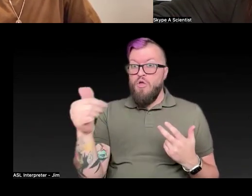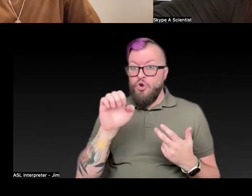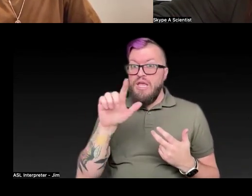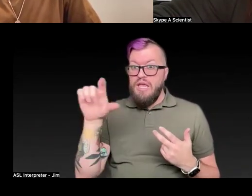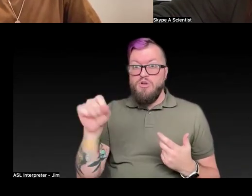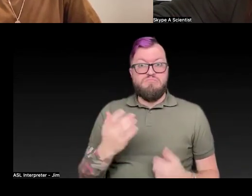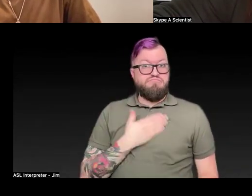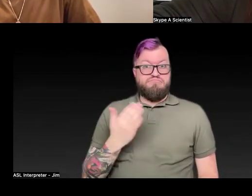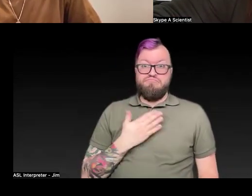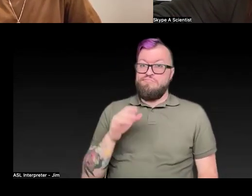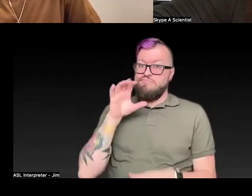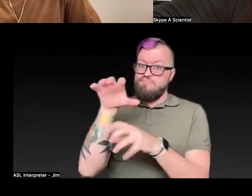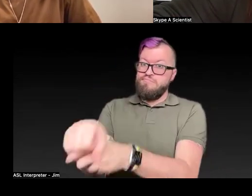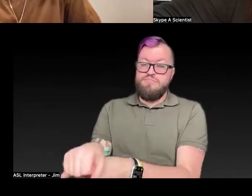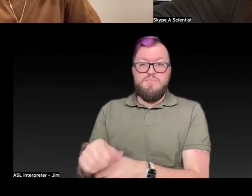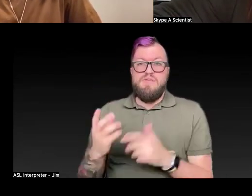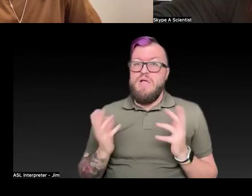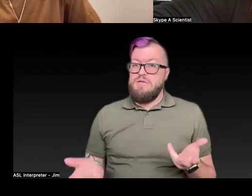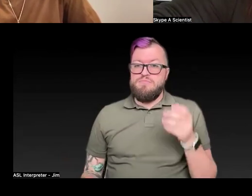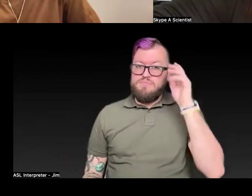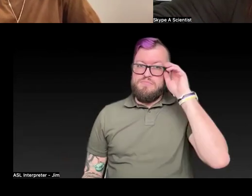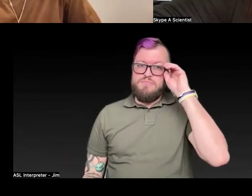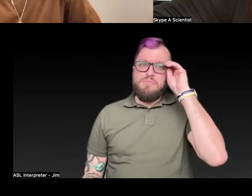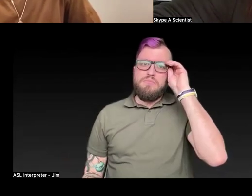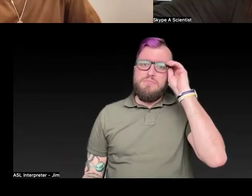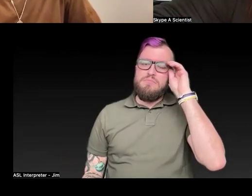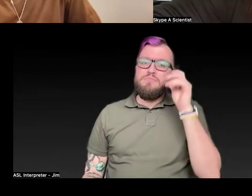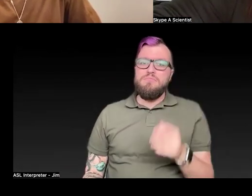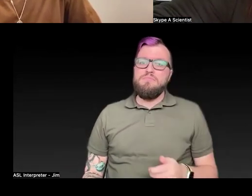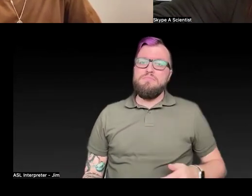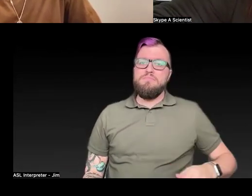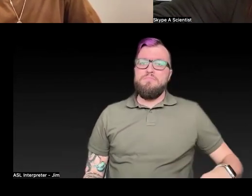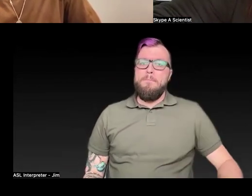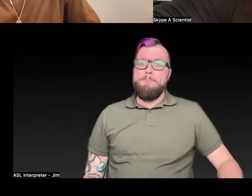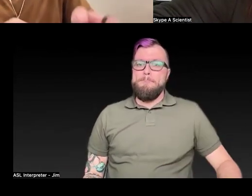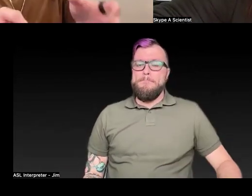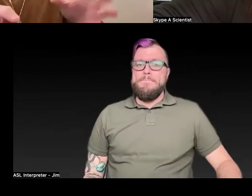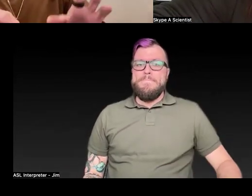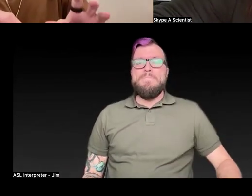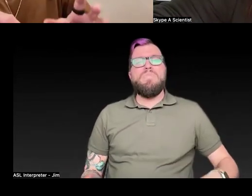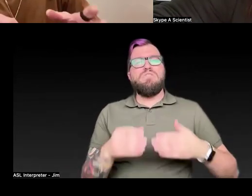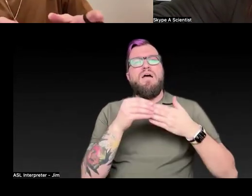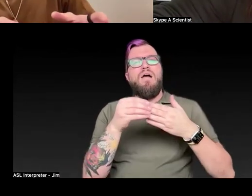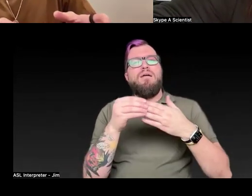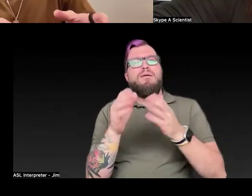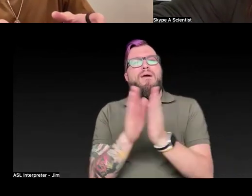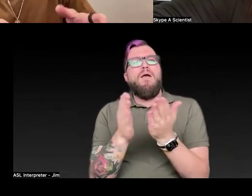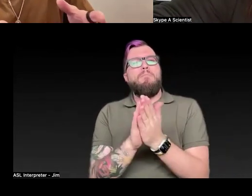happy to be cannibalistic. There are there's like a guidebook